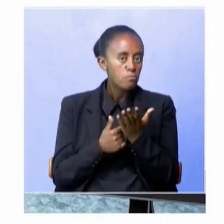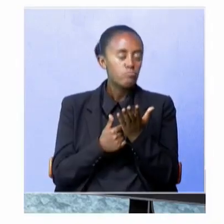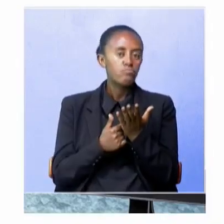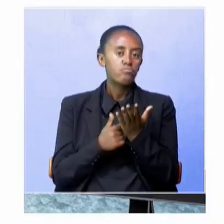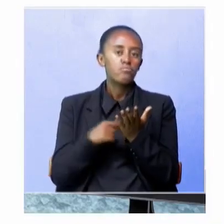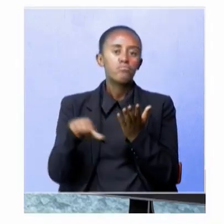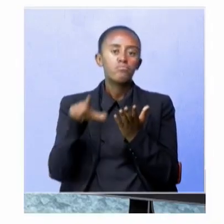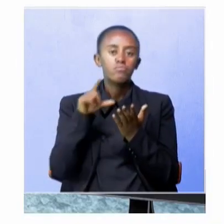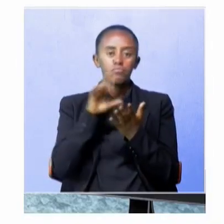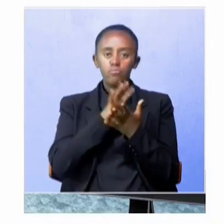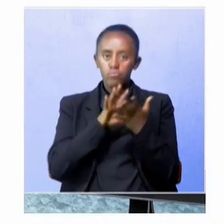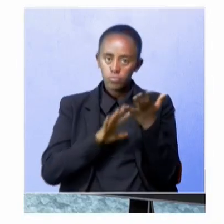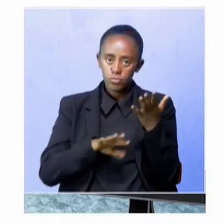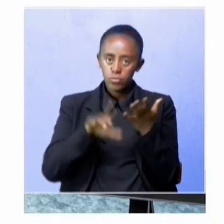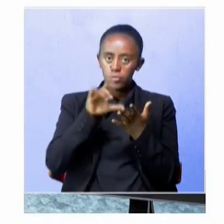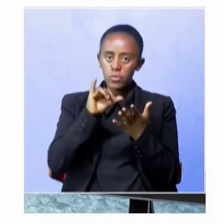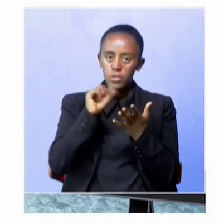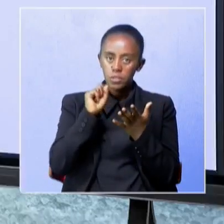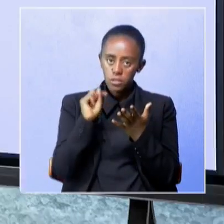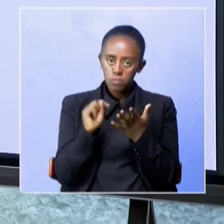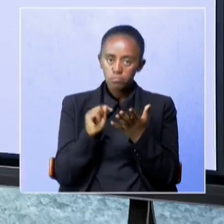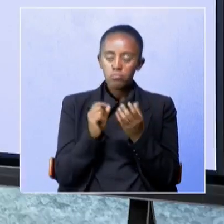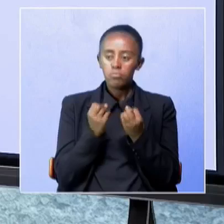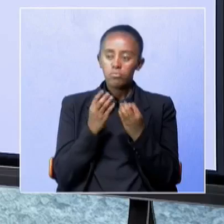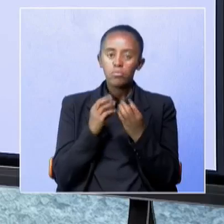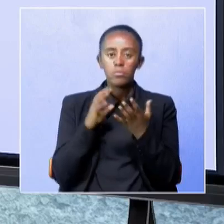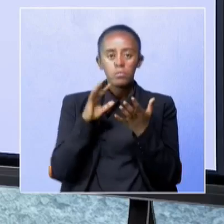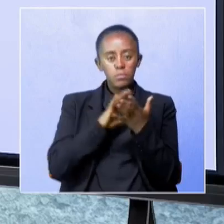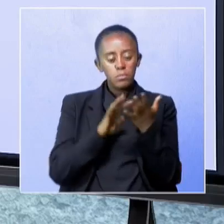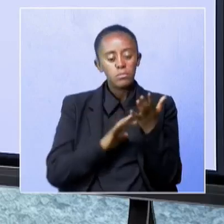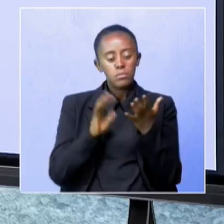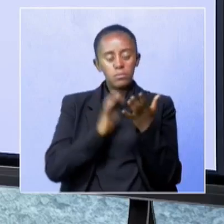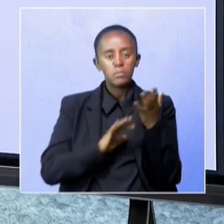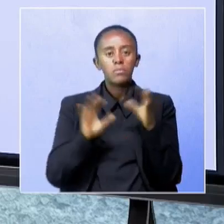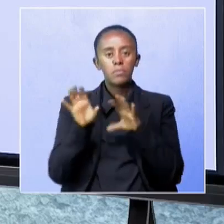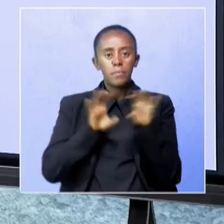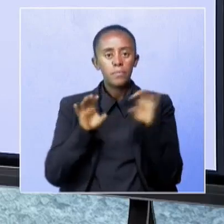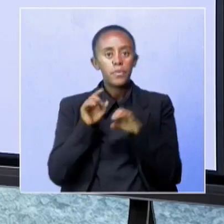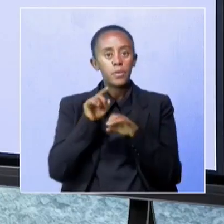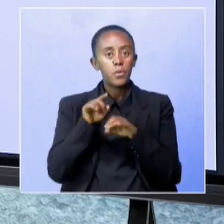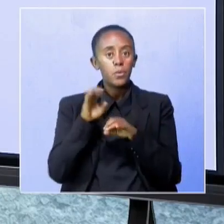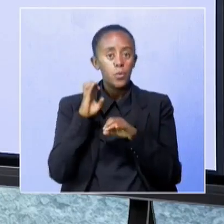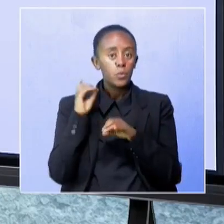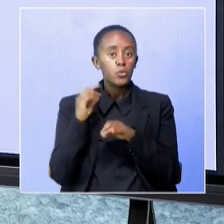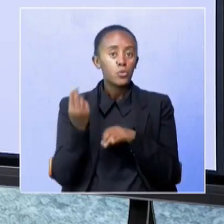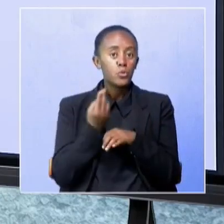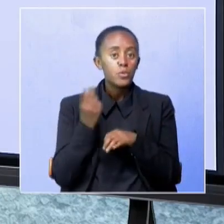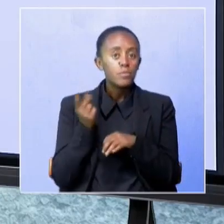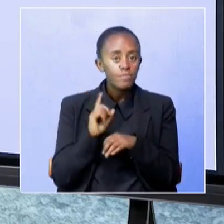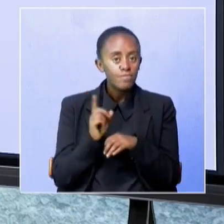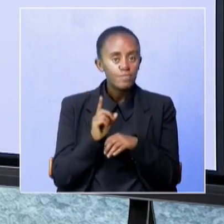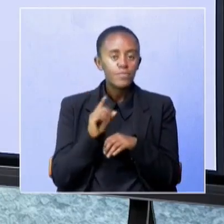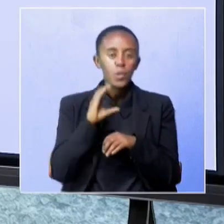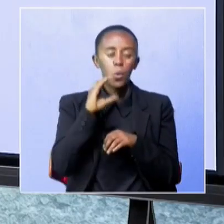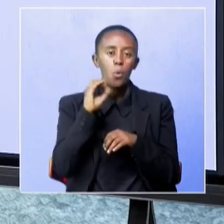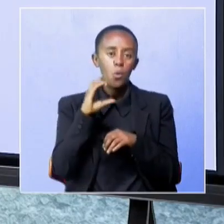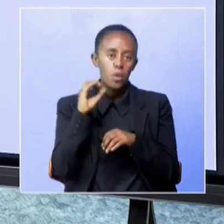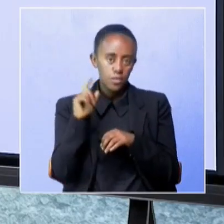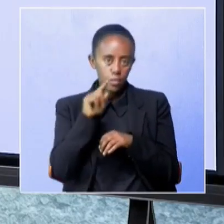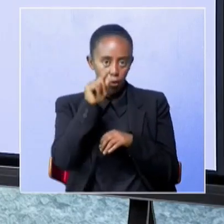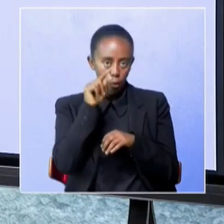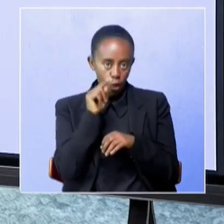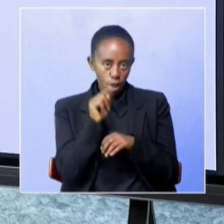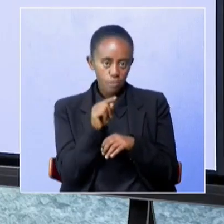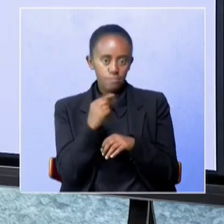well. Lists. When we are listing things, we could use what? Colon. So,